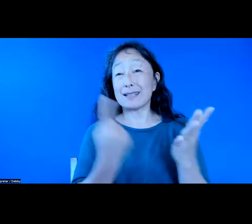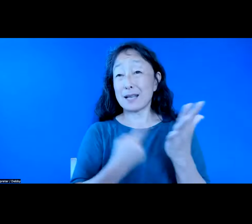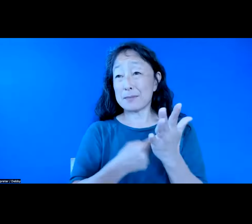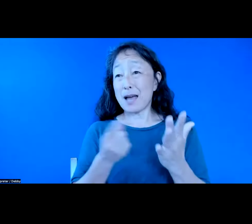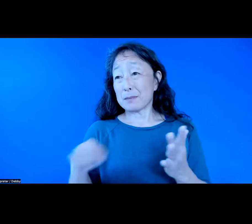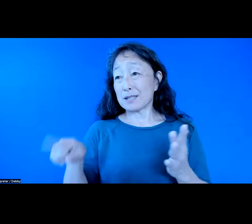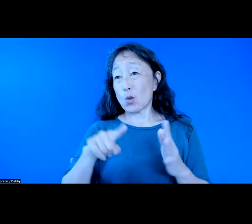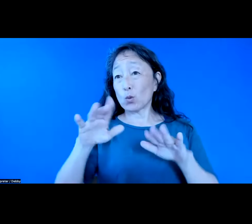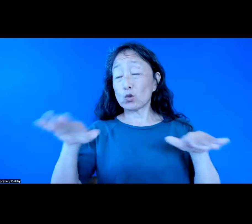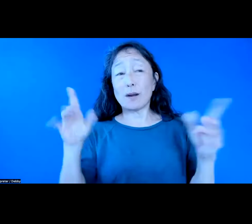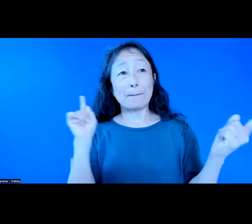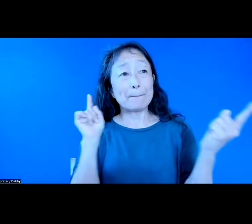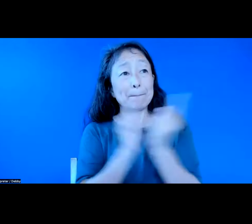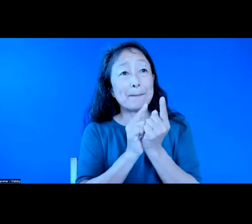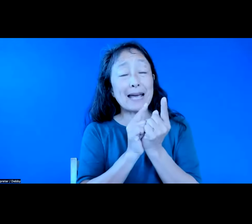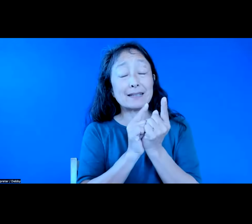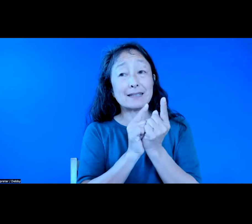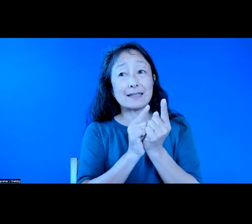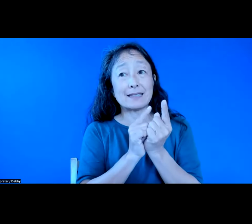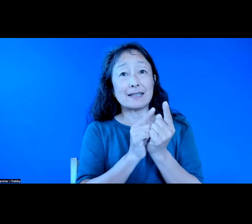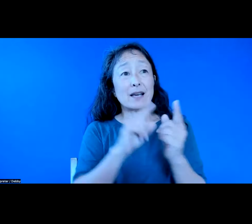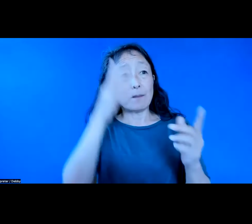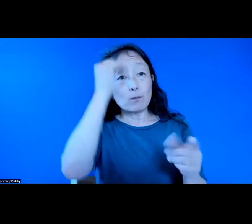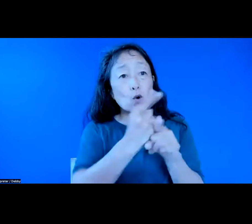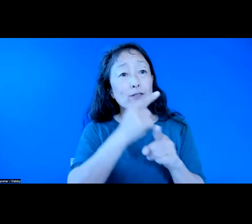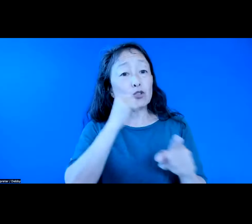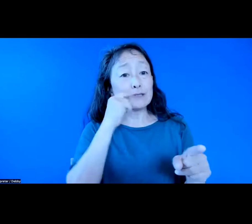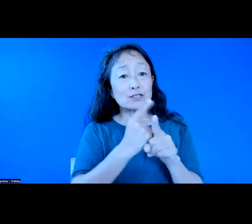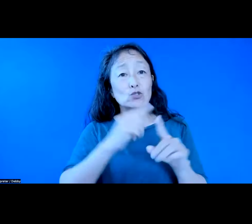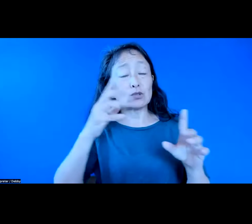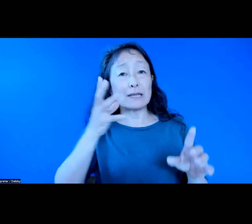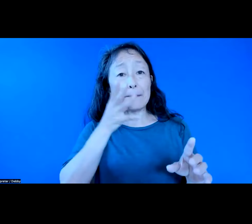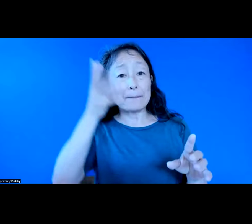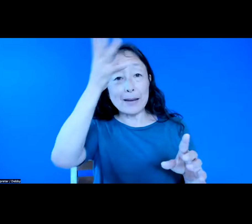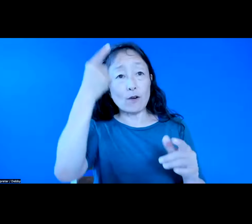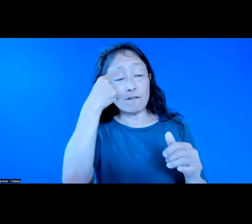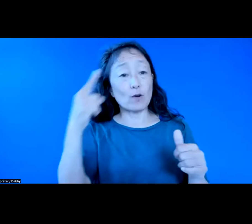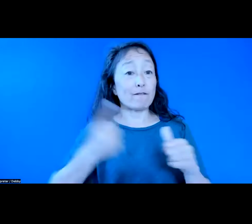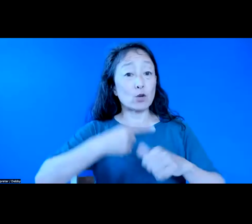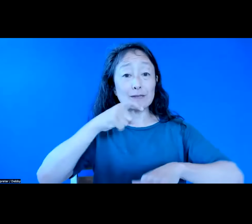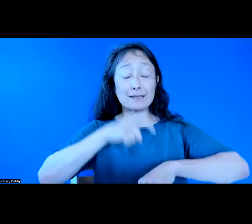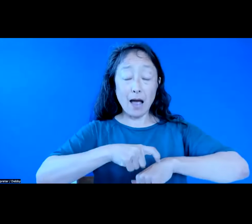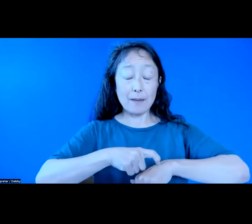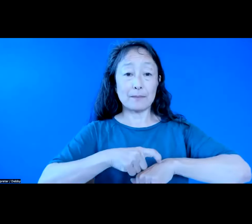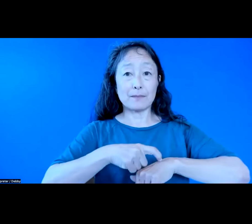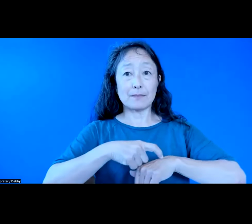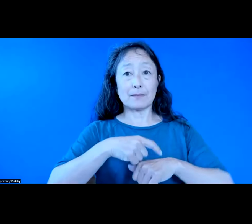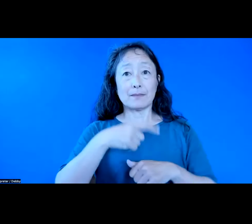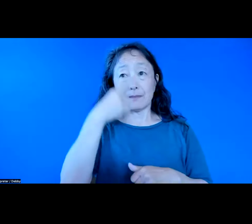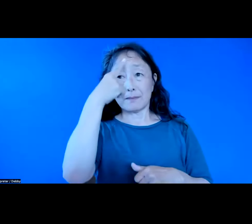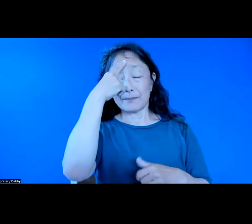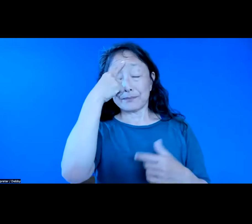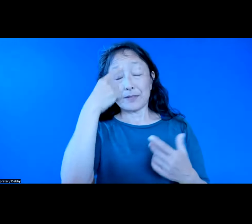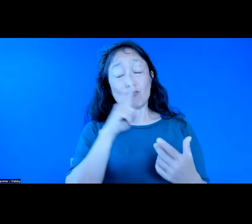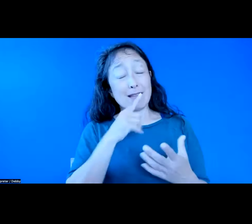first time because they were forcefully removed, like the boarding school. So there's a lot of hardship and